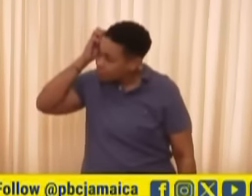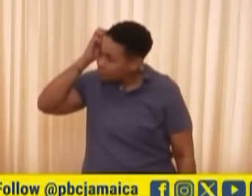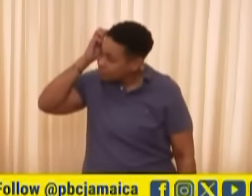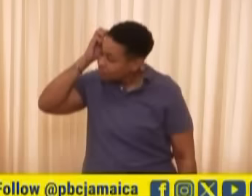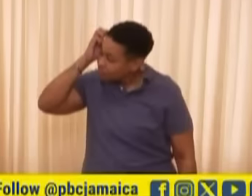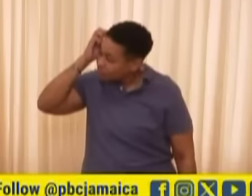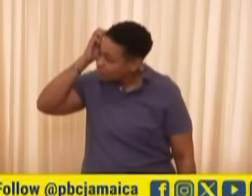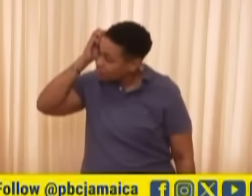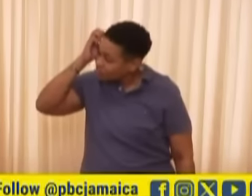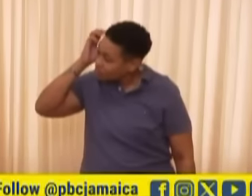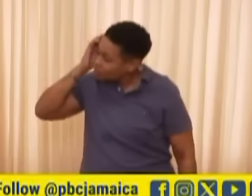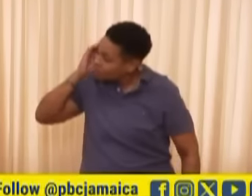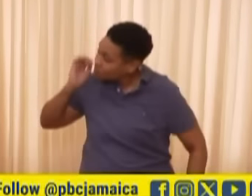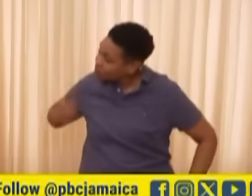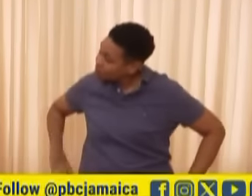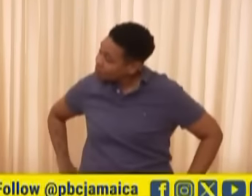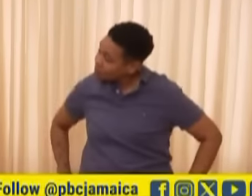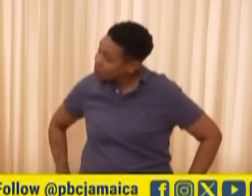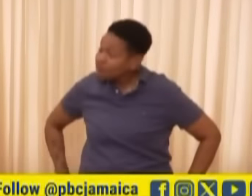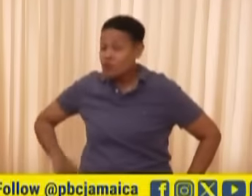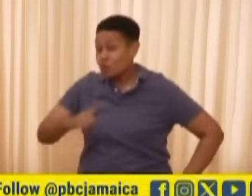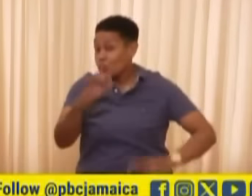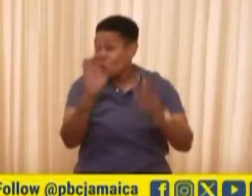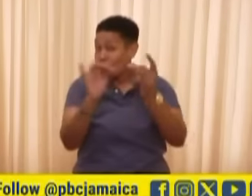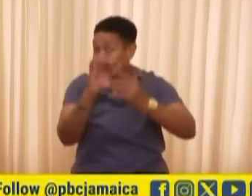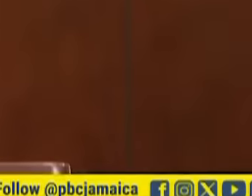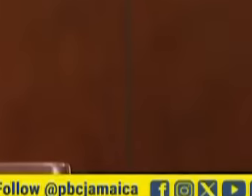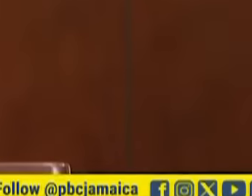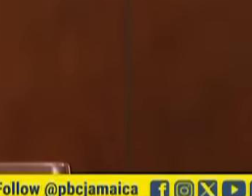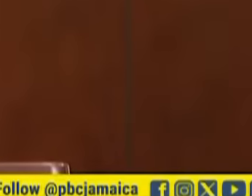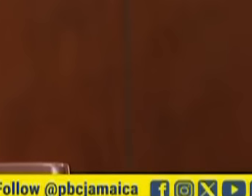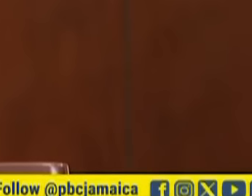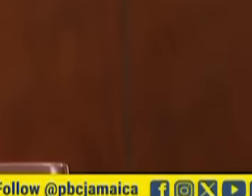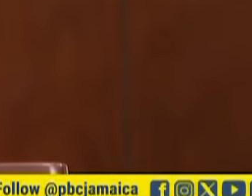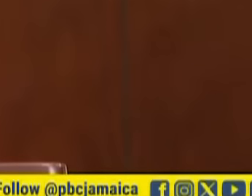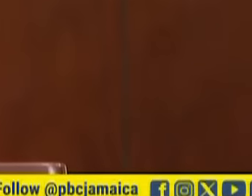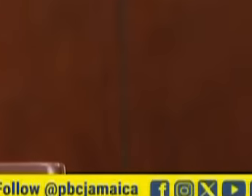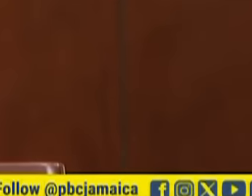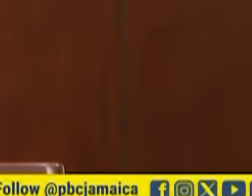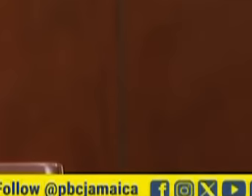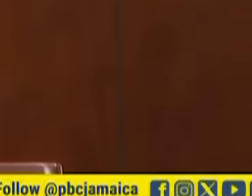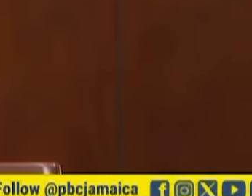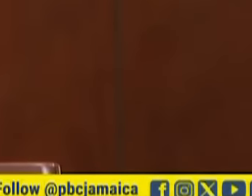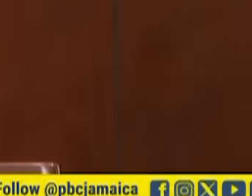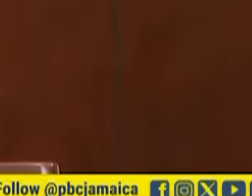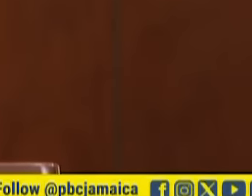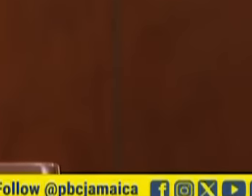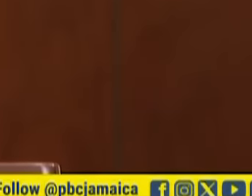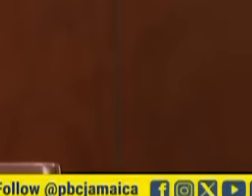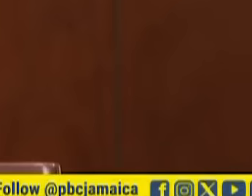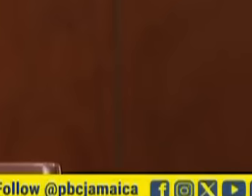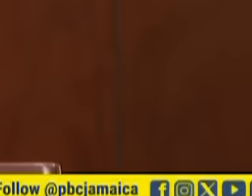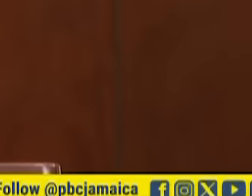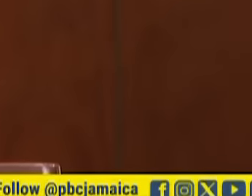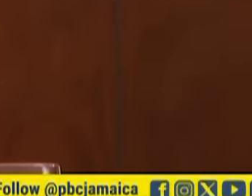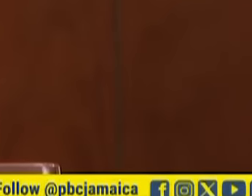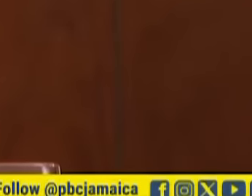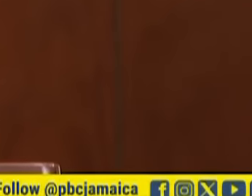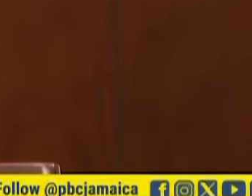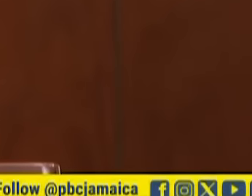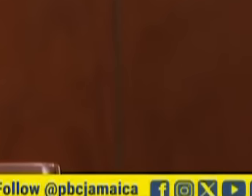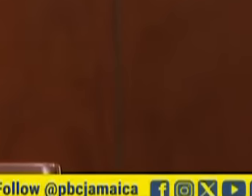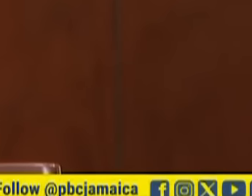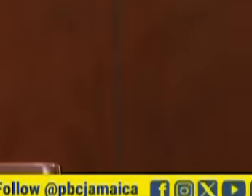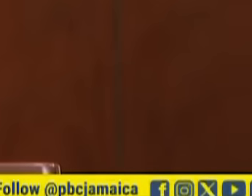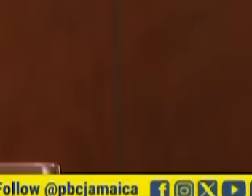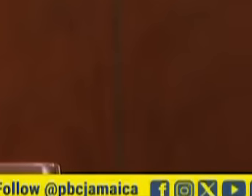Jamaicans should be aware that the prediction of the course of the storm is